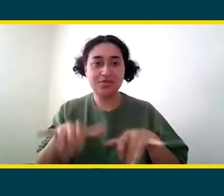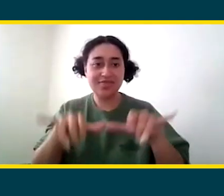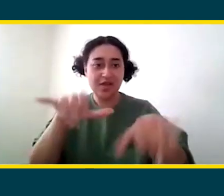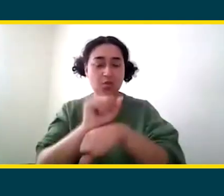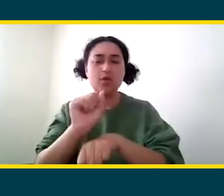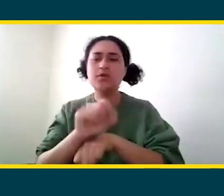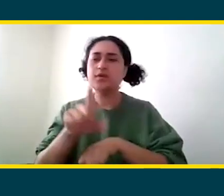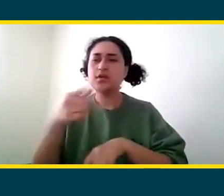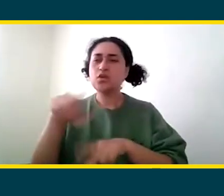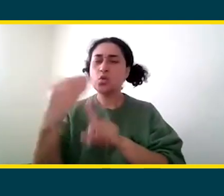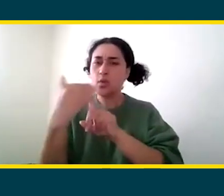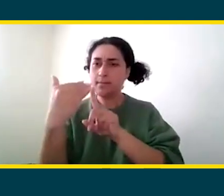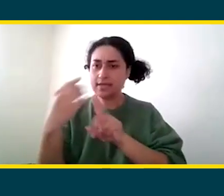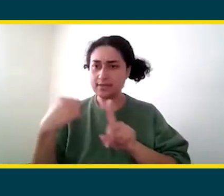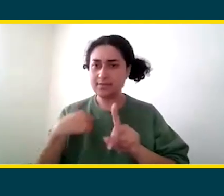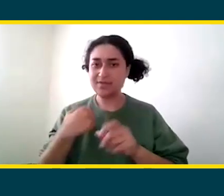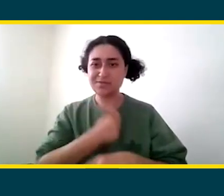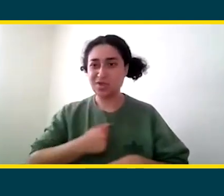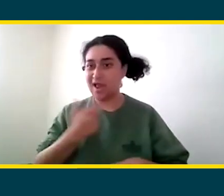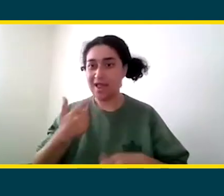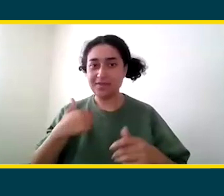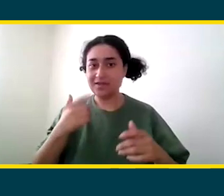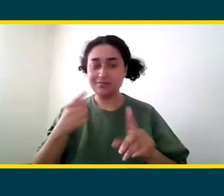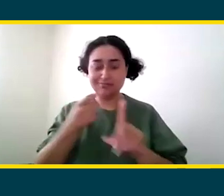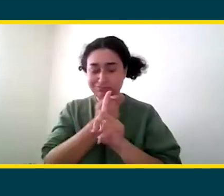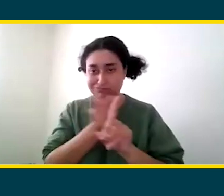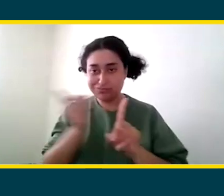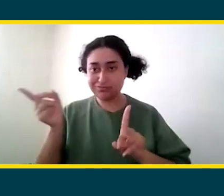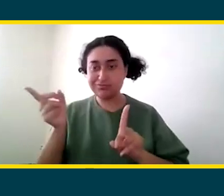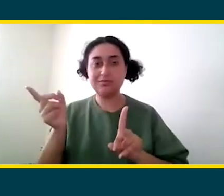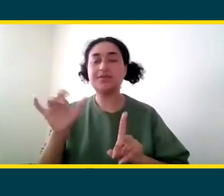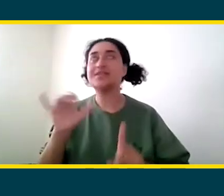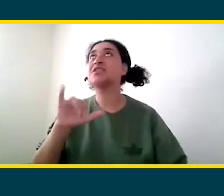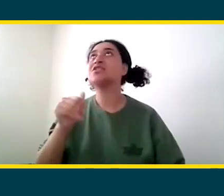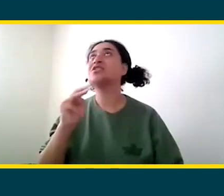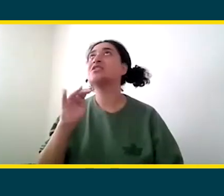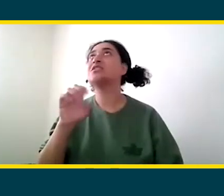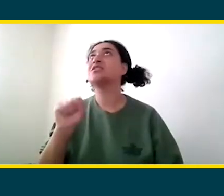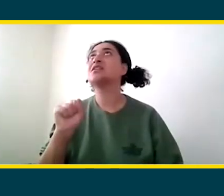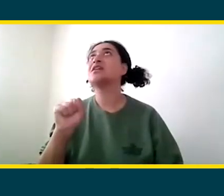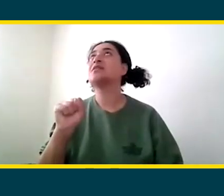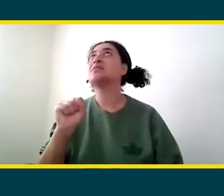reminding me of is, I'm sorry, I'm gonna ruin it, but you know is it James Baldwin quote, when we